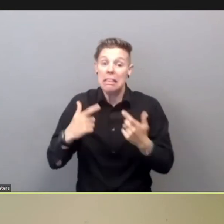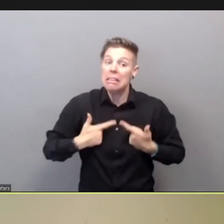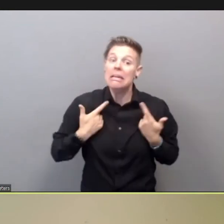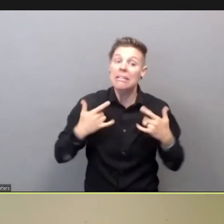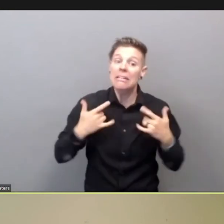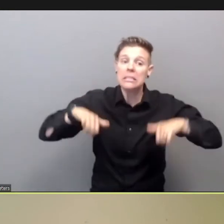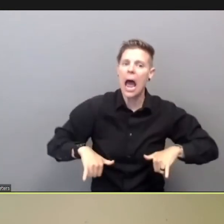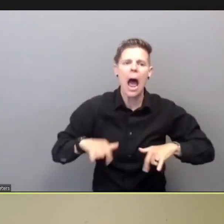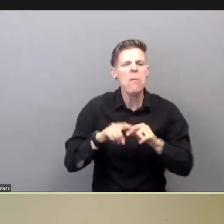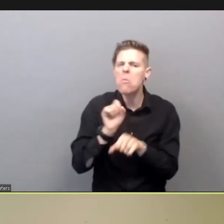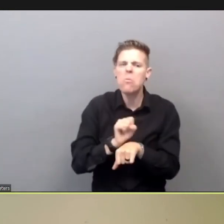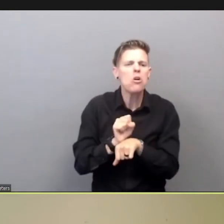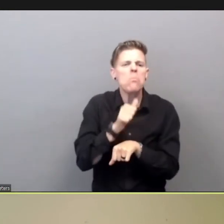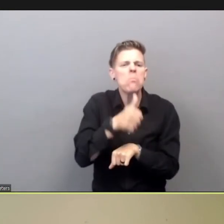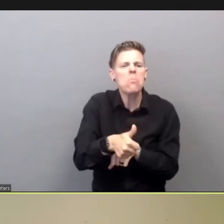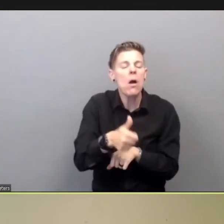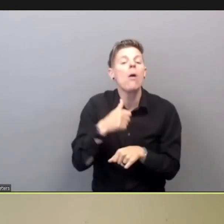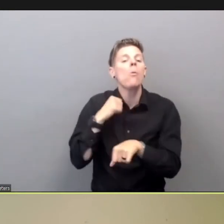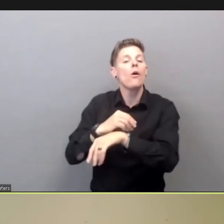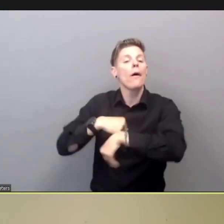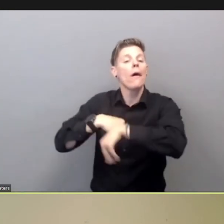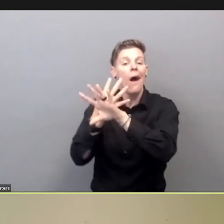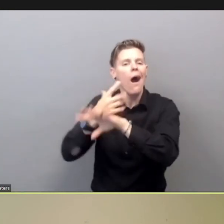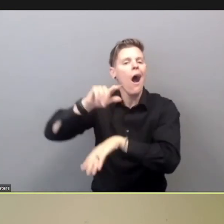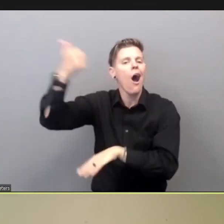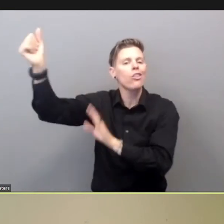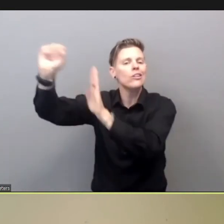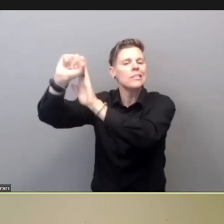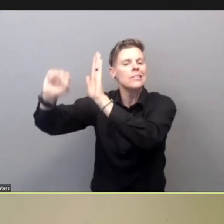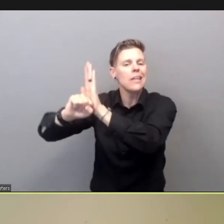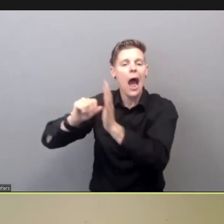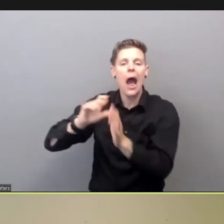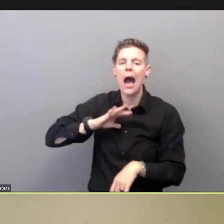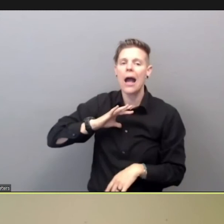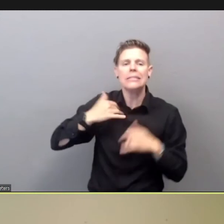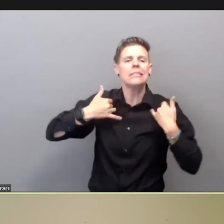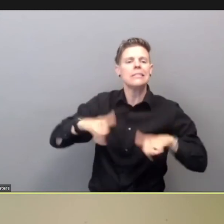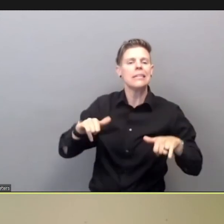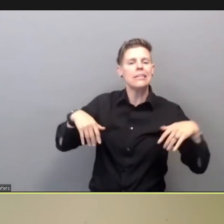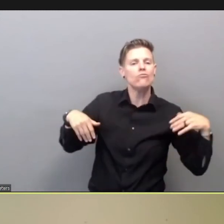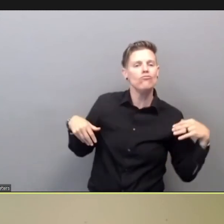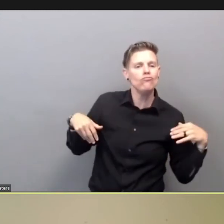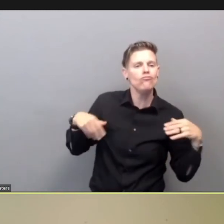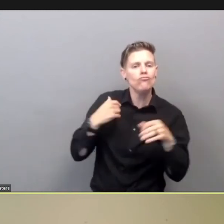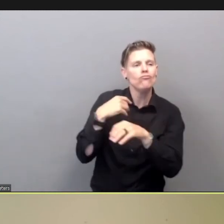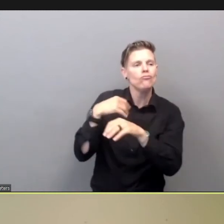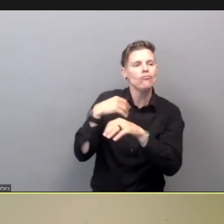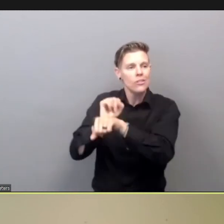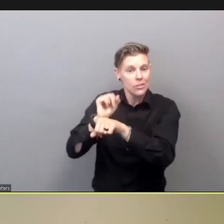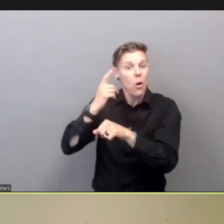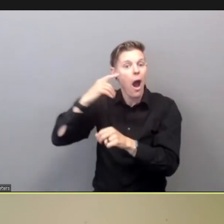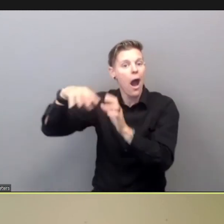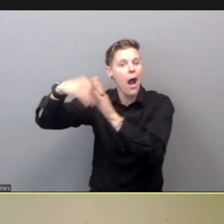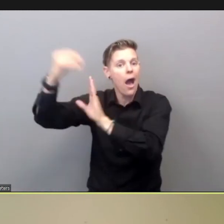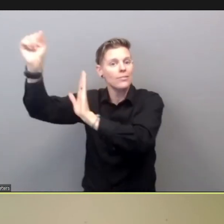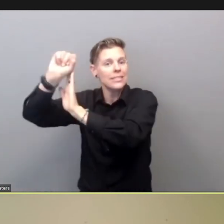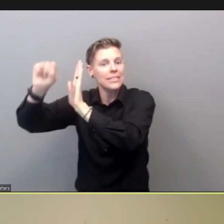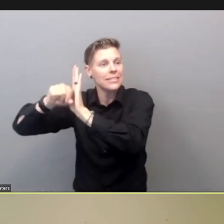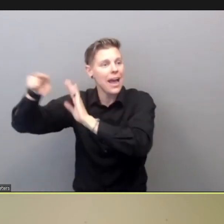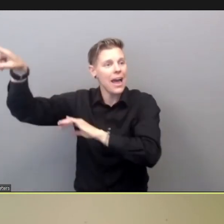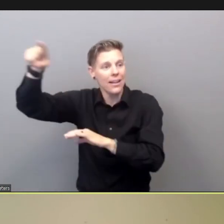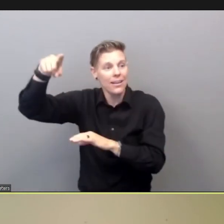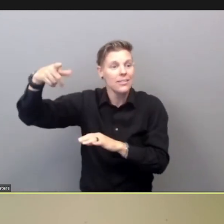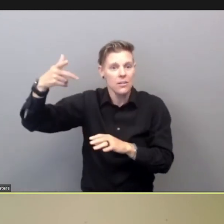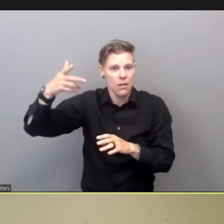of employers outside of the state of New Mexico offering work opportunities remotely to individuals across the nation.